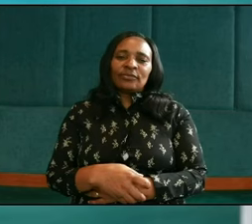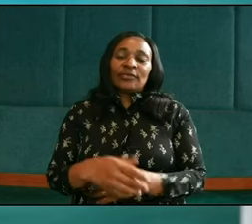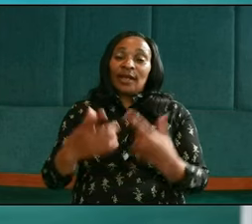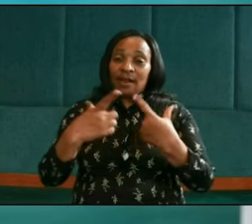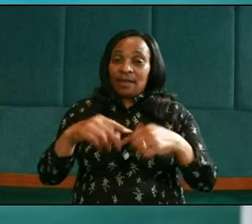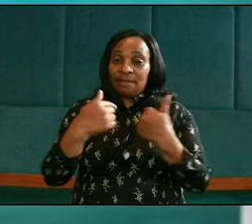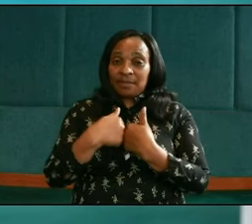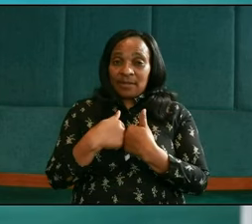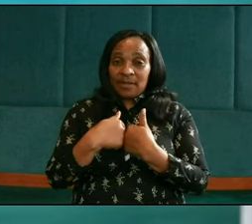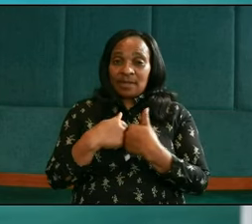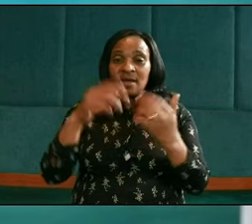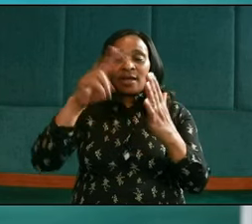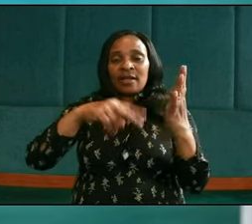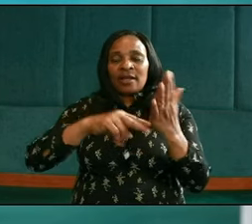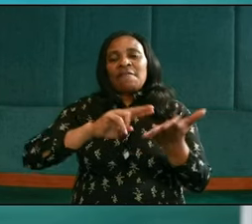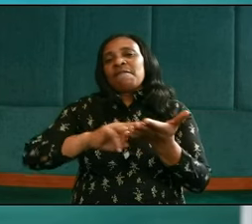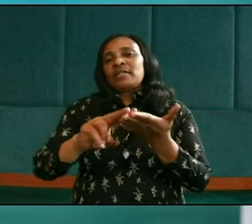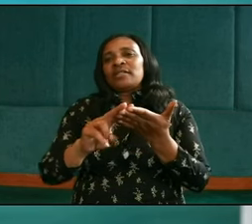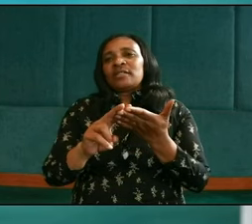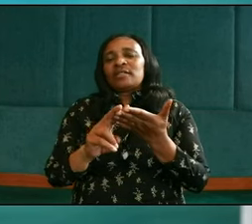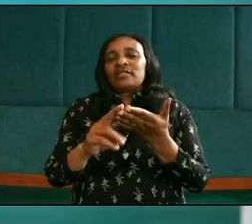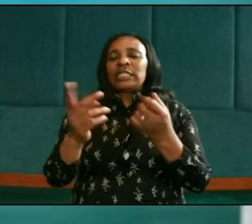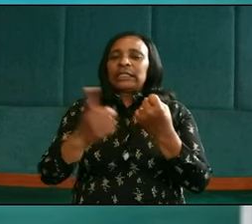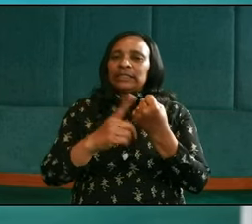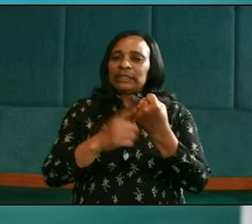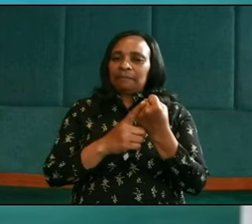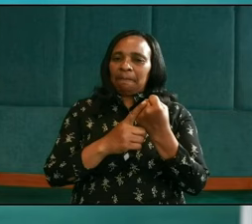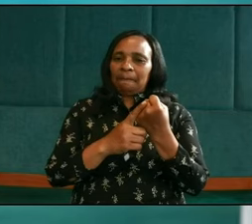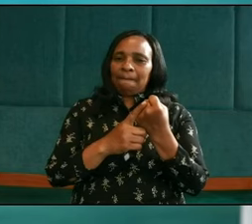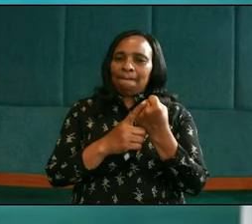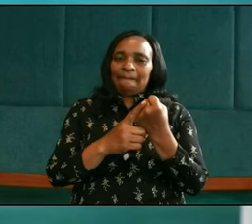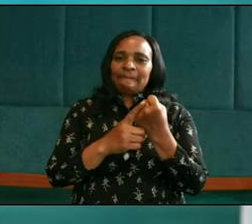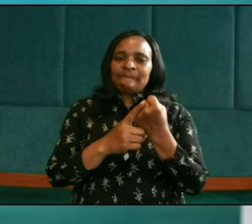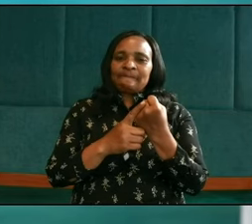let me read verse 6